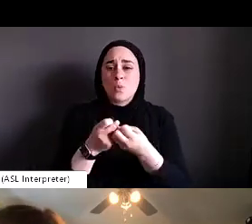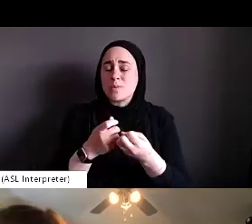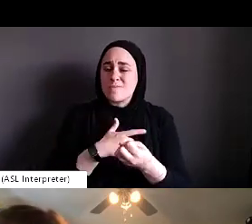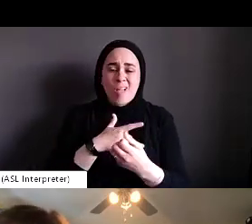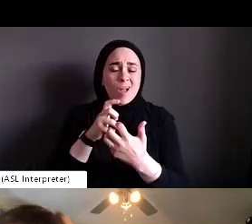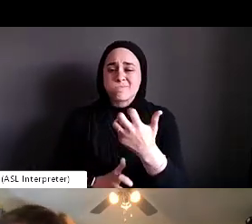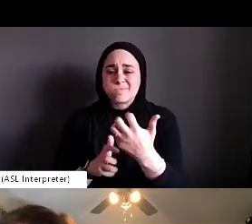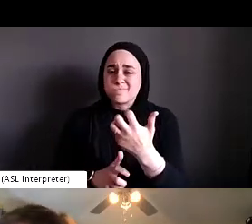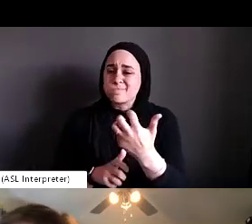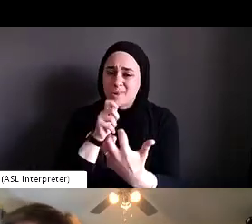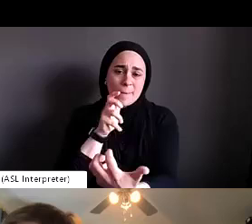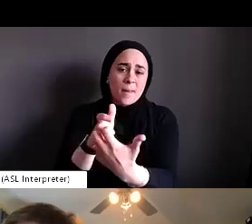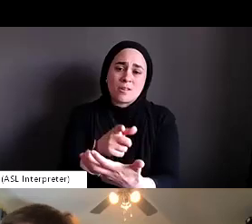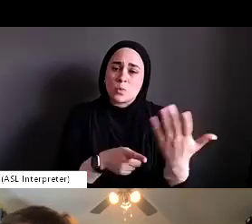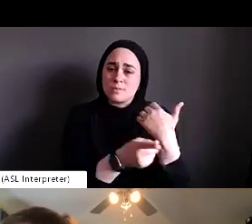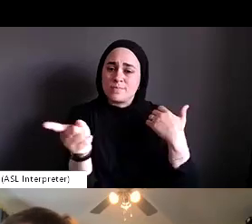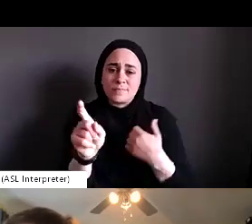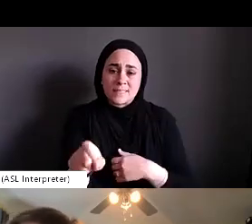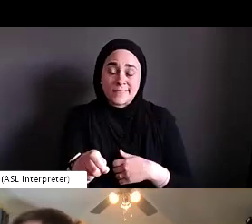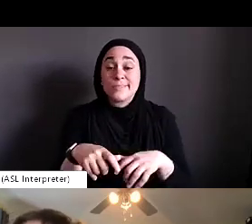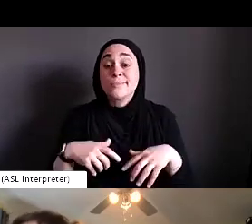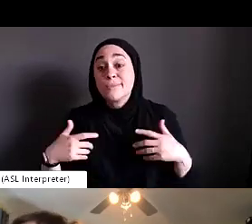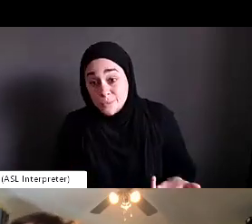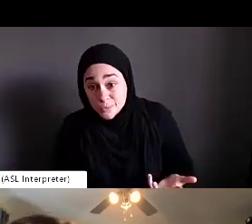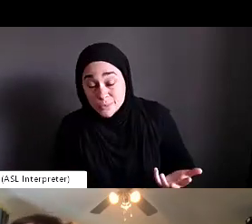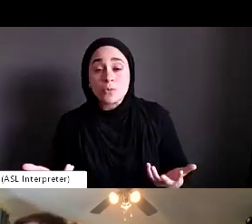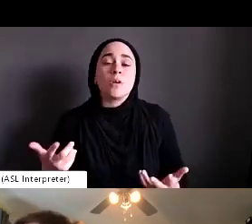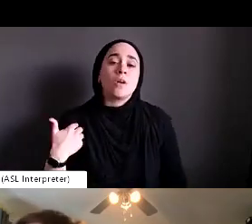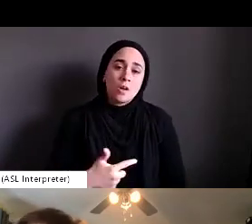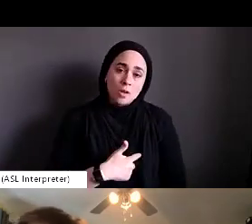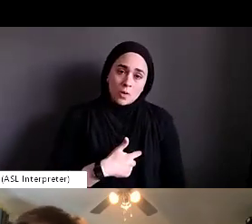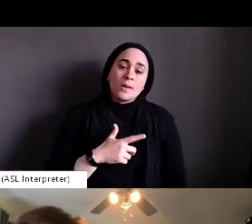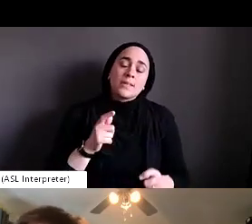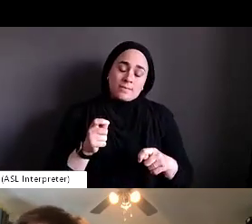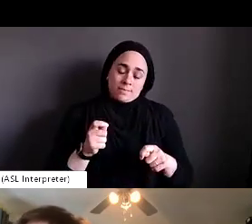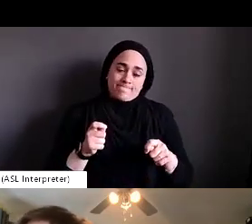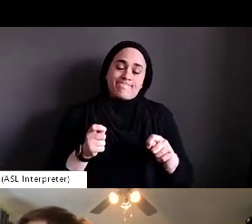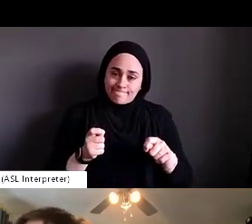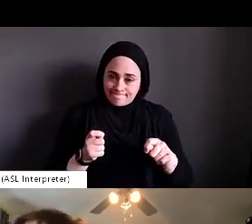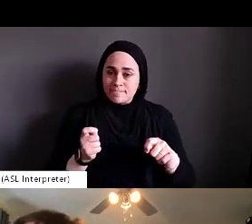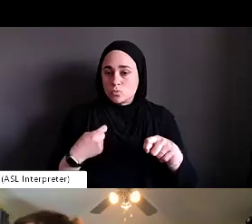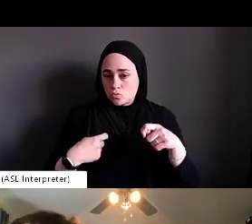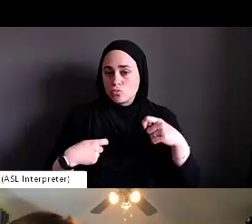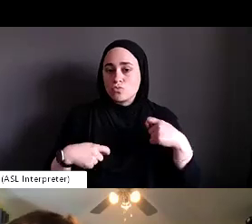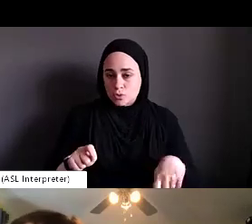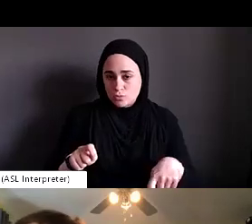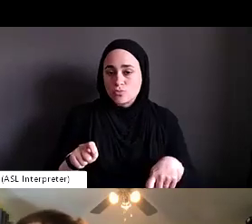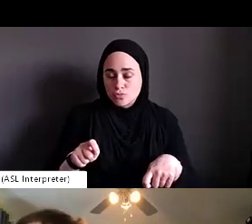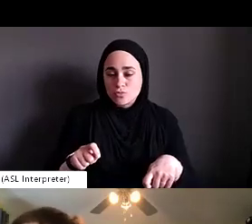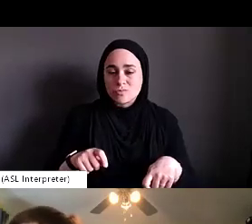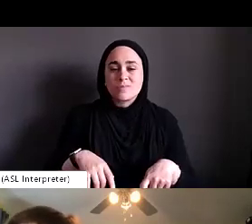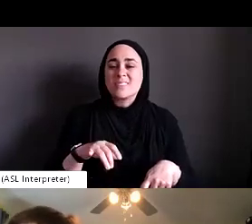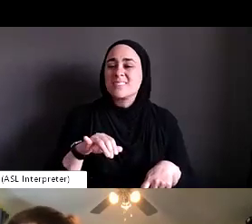needs. As a result, we have made some changes. Now, the It's Not Right is a